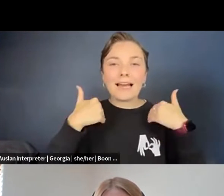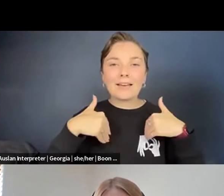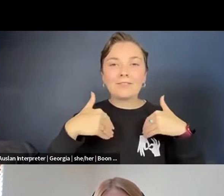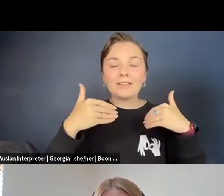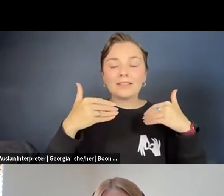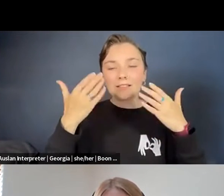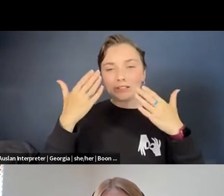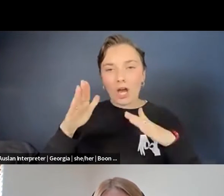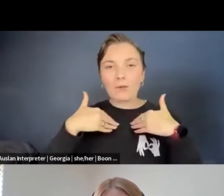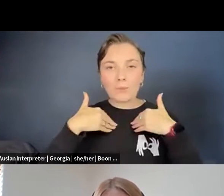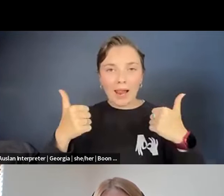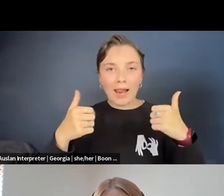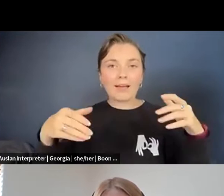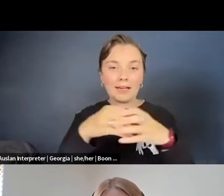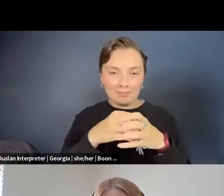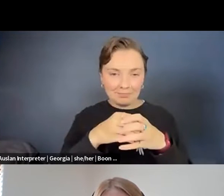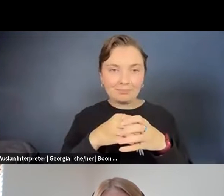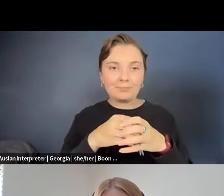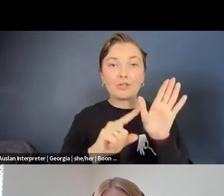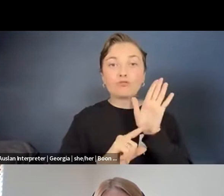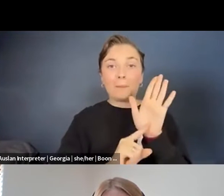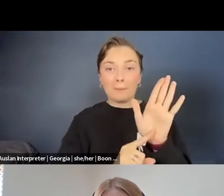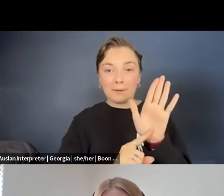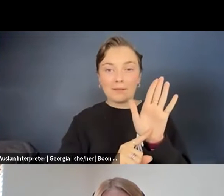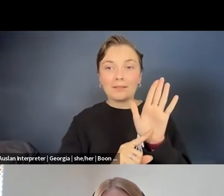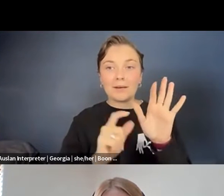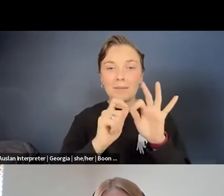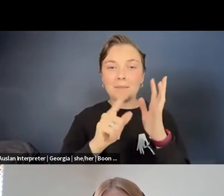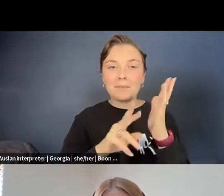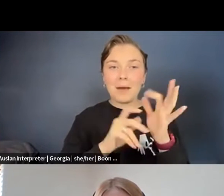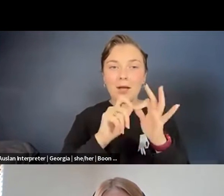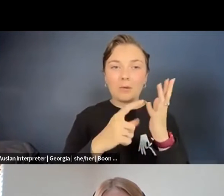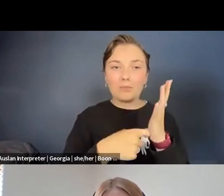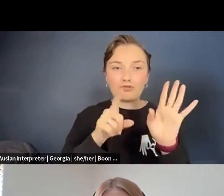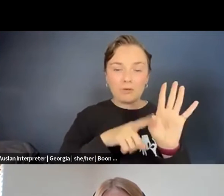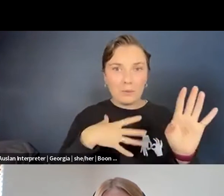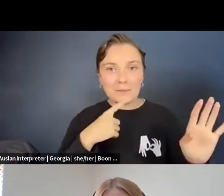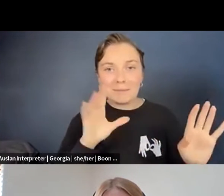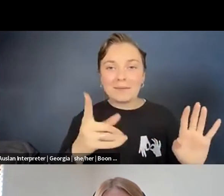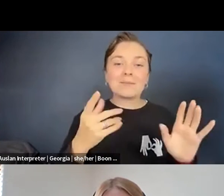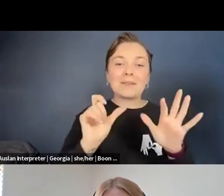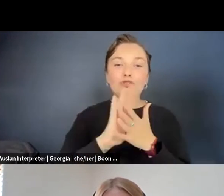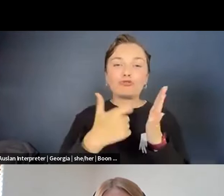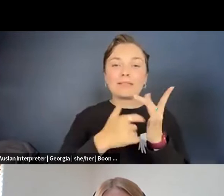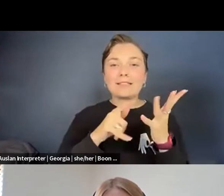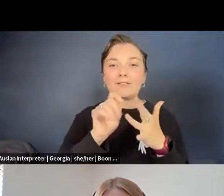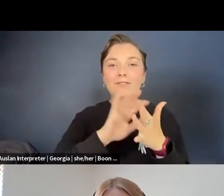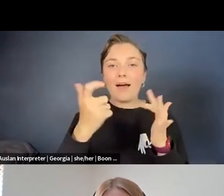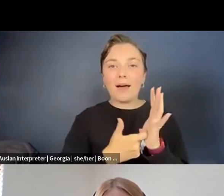collective. And we have representing Bunbury, I was about to say, we have Christopher Young, who's an